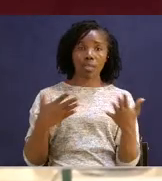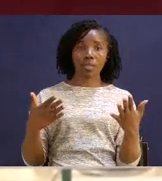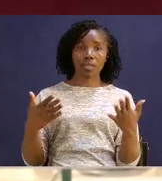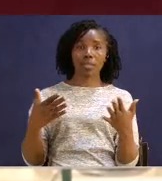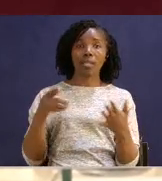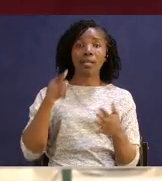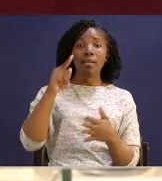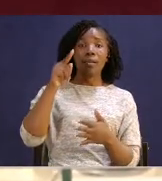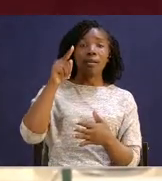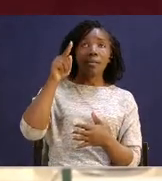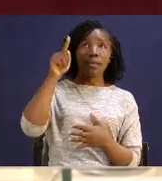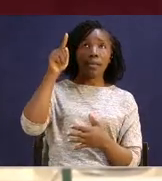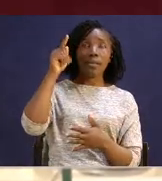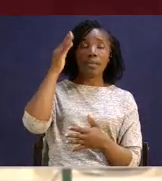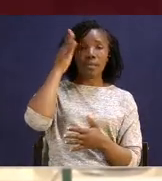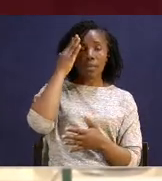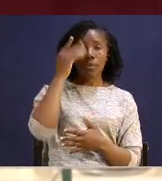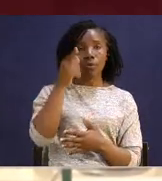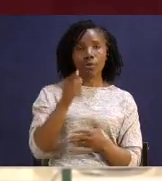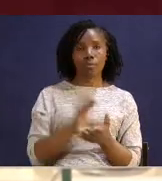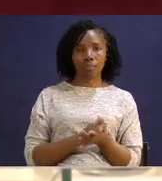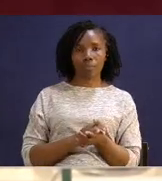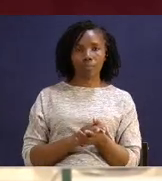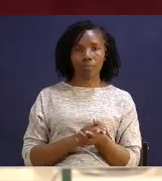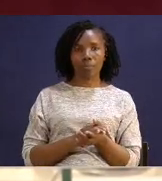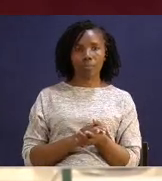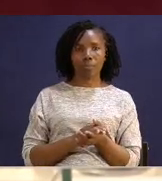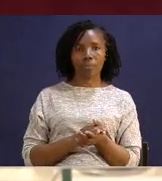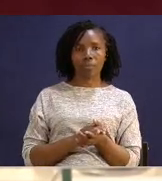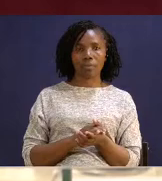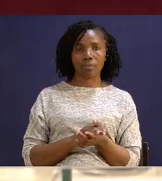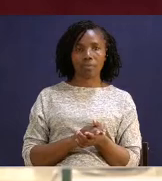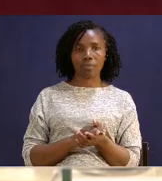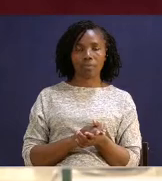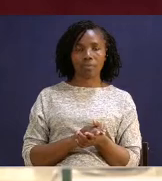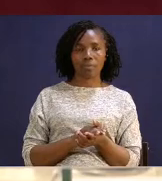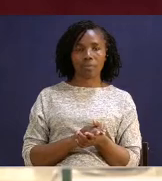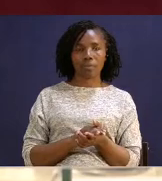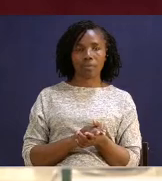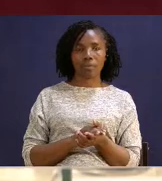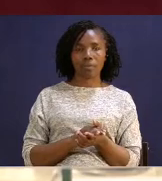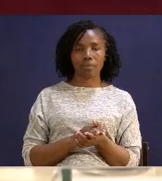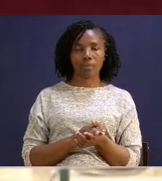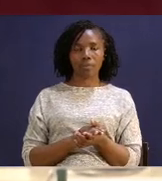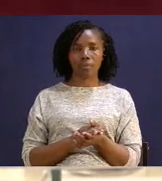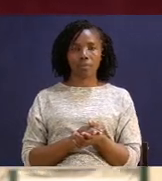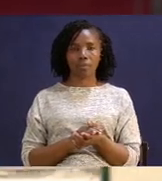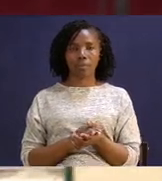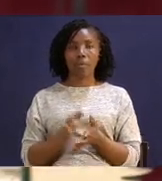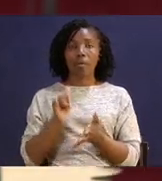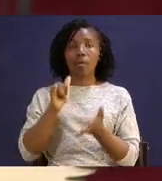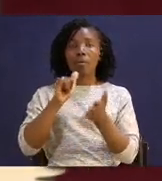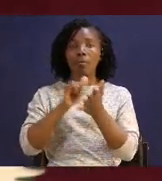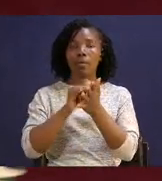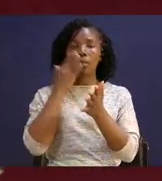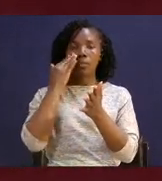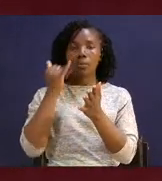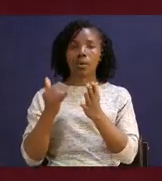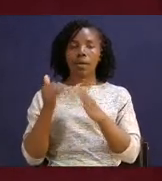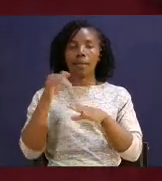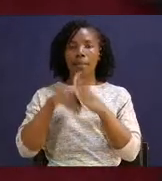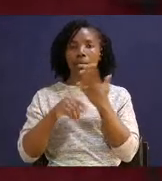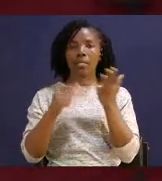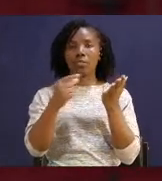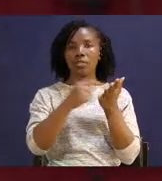mind. I'm saying when God created all these things, he had you in mind. That's why in the book of Genesis,